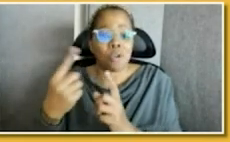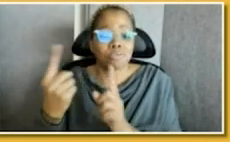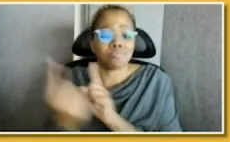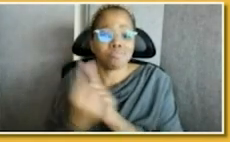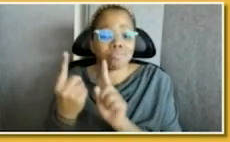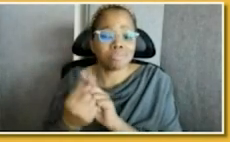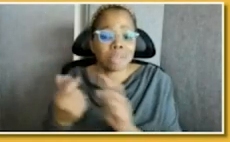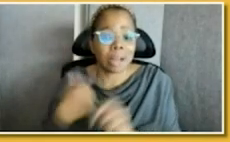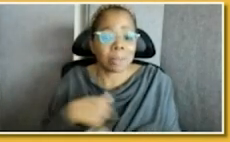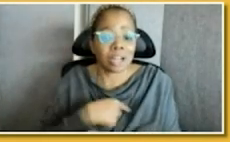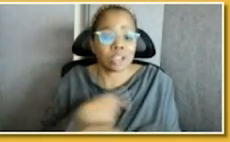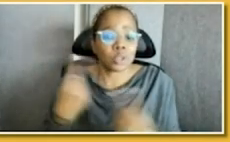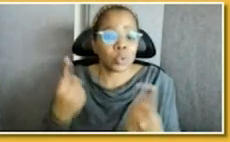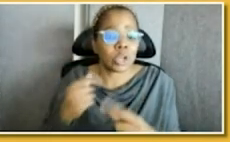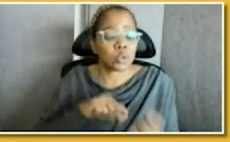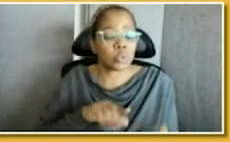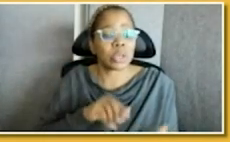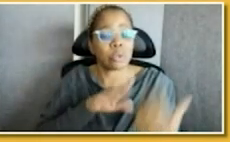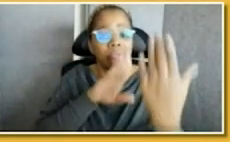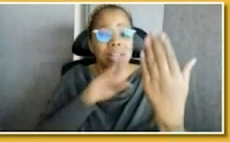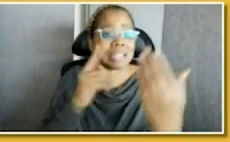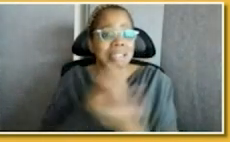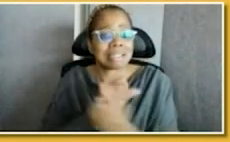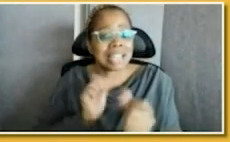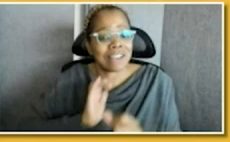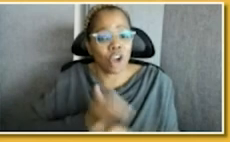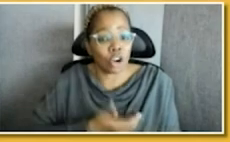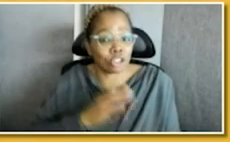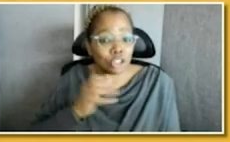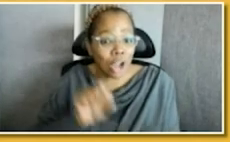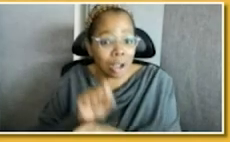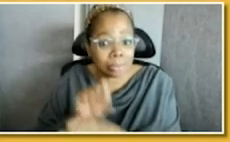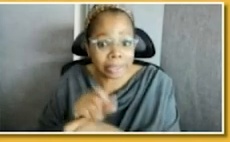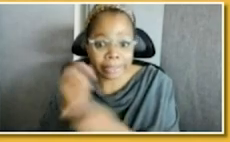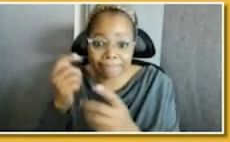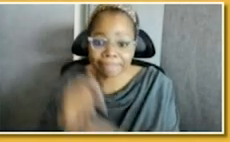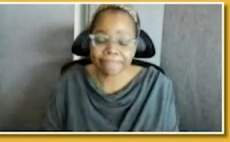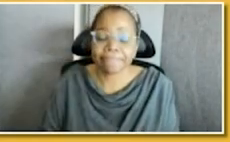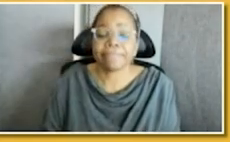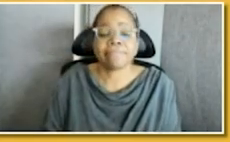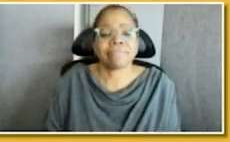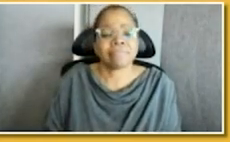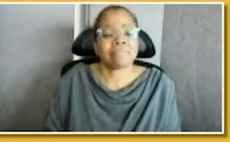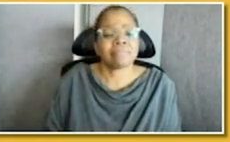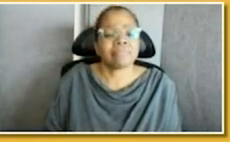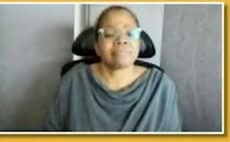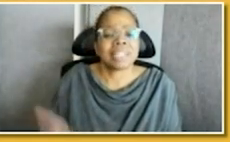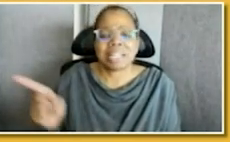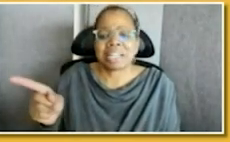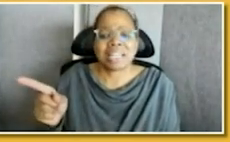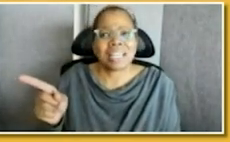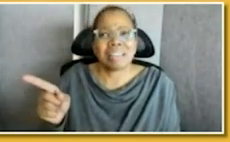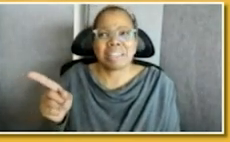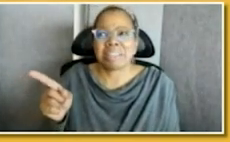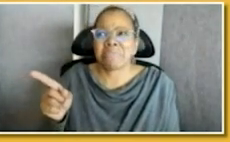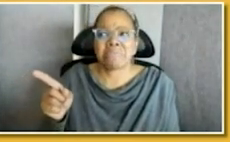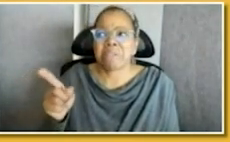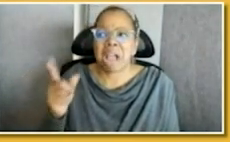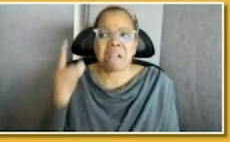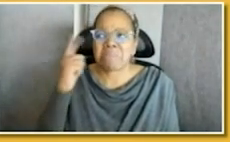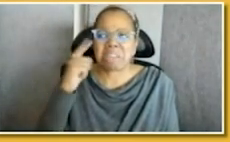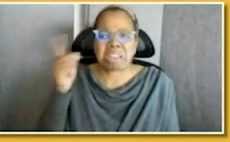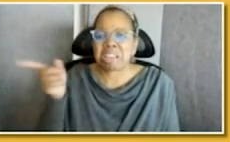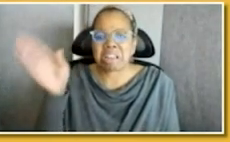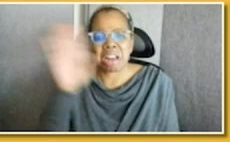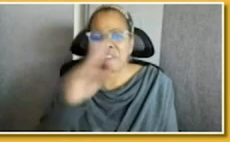know, to save our jobs. I don't think he ever visited a plant. He never came into the plant to see what we do, to